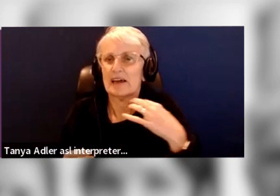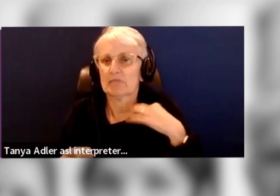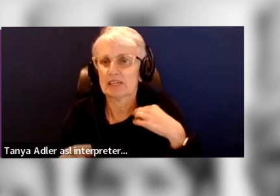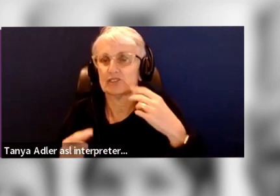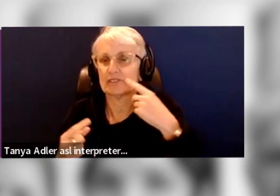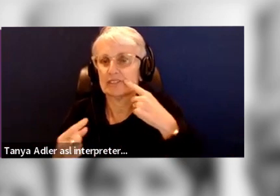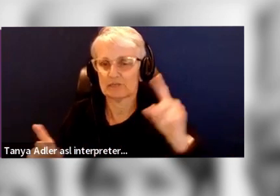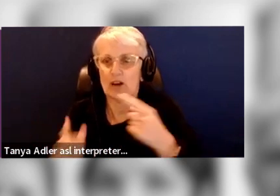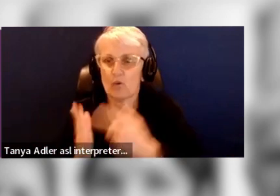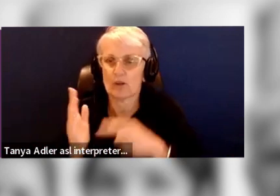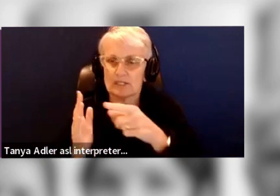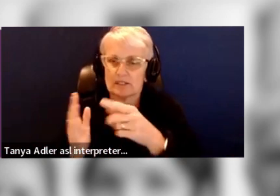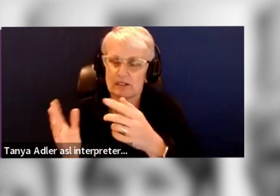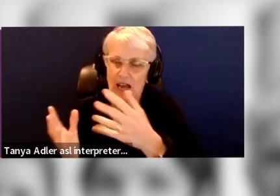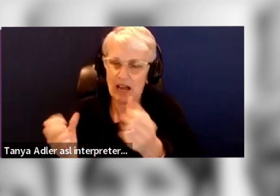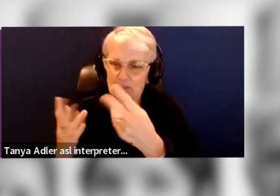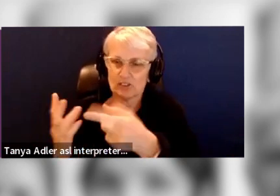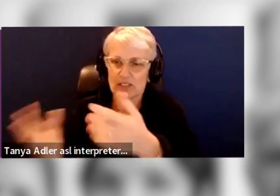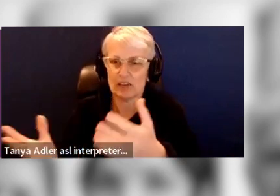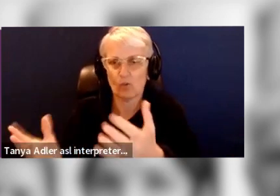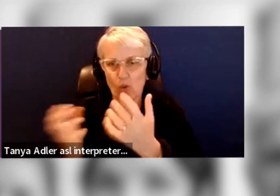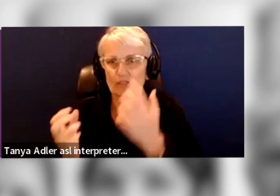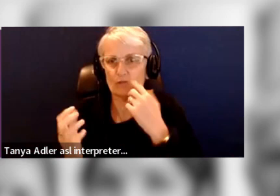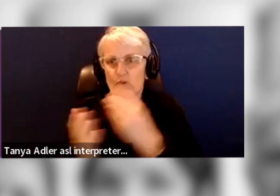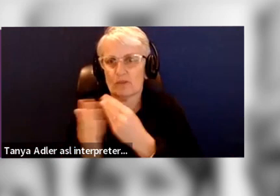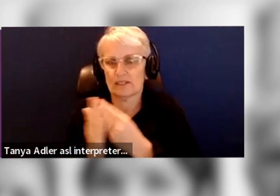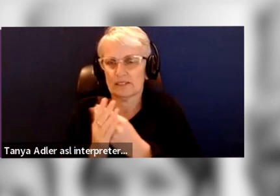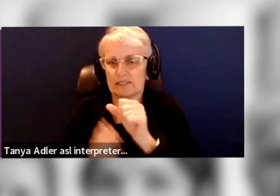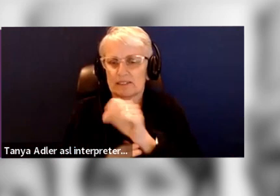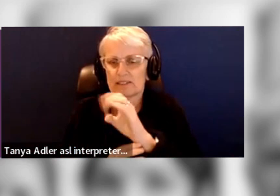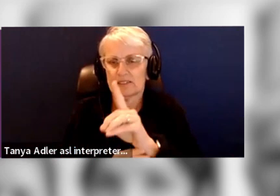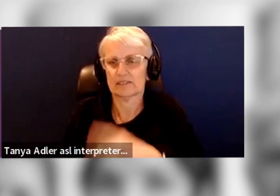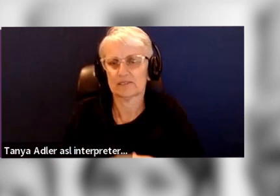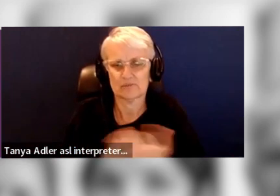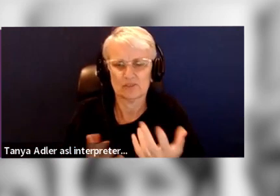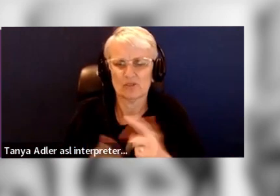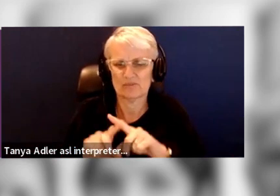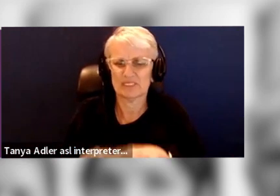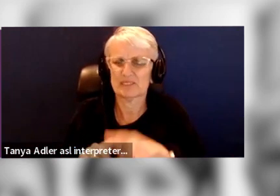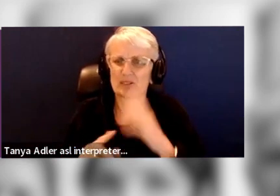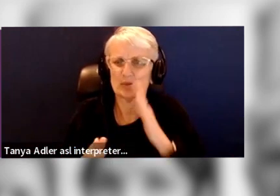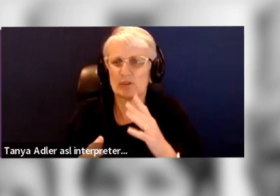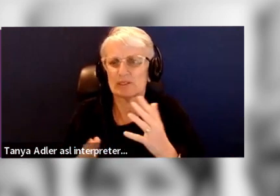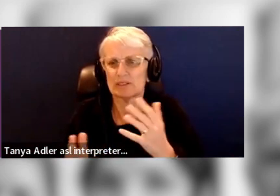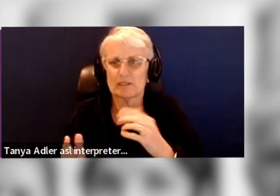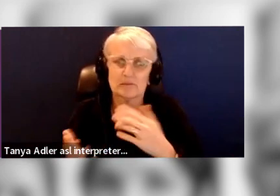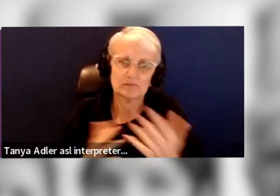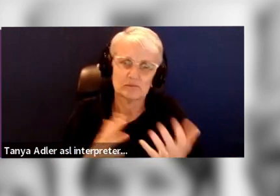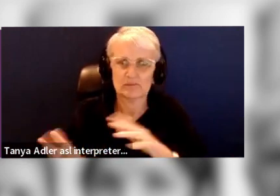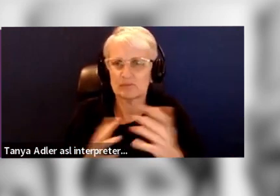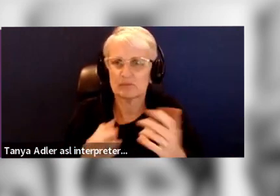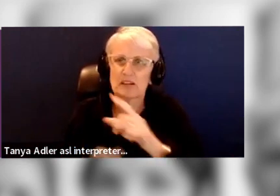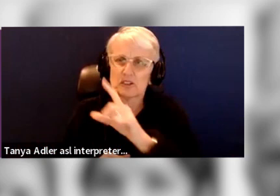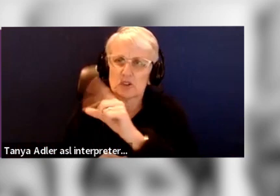how much they're asking for in seed funding. So if it just kind of depends on that. So it'll be give or take 20 per